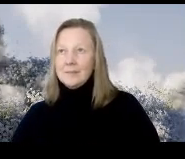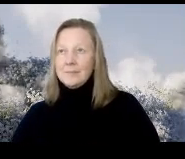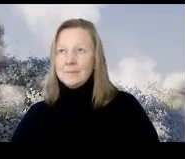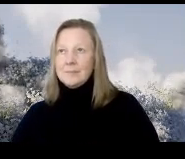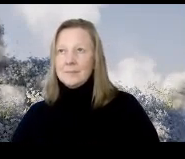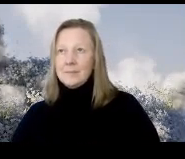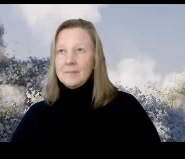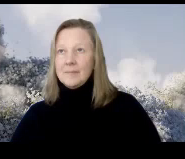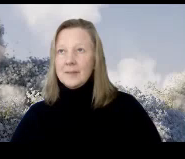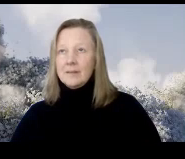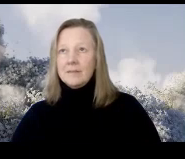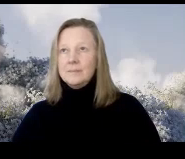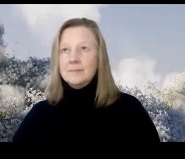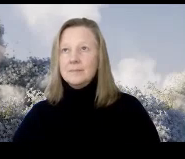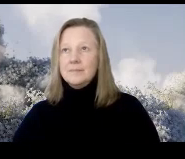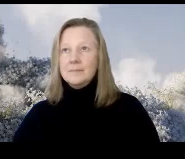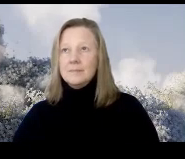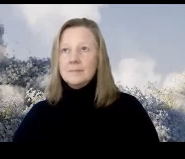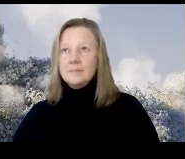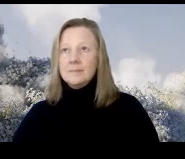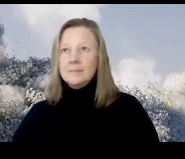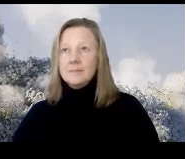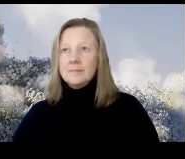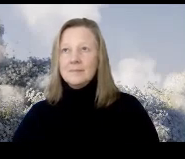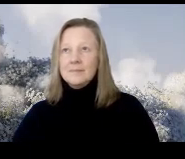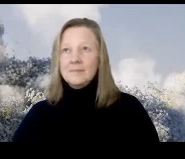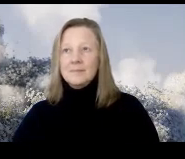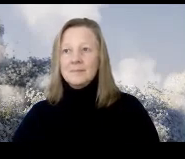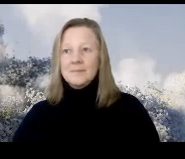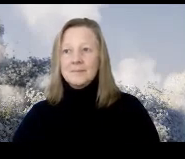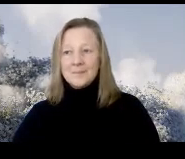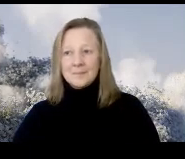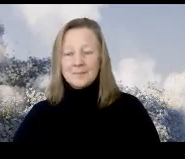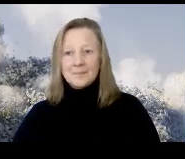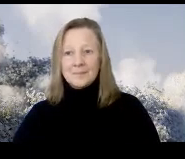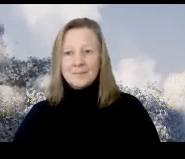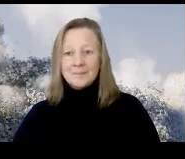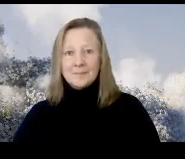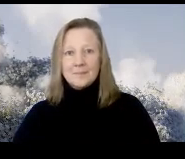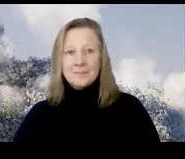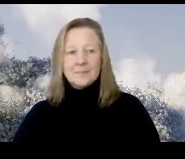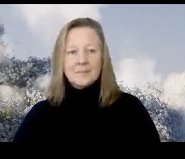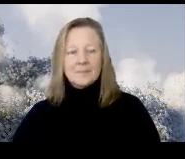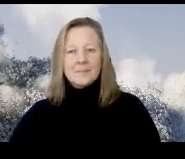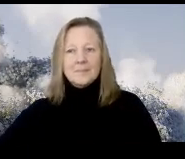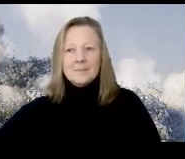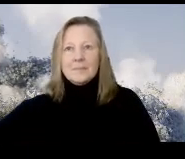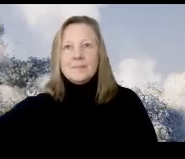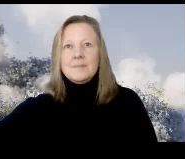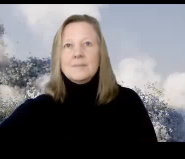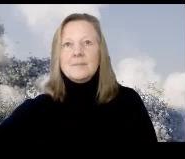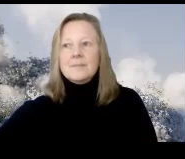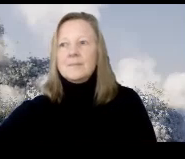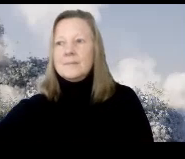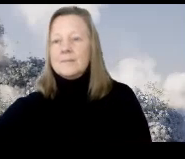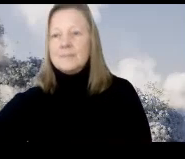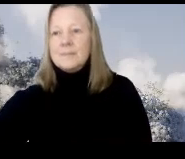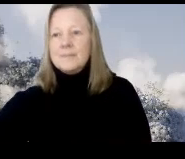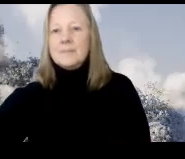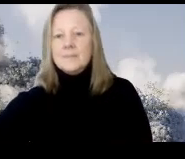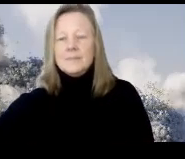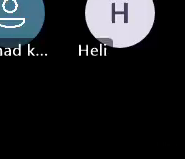the National Healthcare Language Program. I'm here with Carolyn to present you some information. So I'm just going to share my slides with